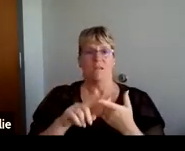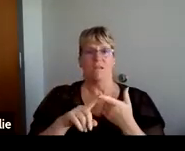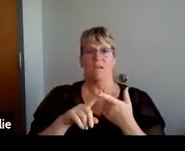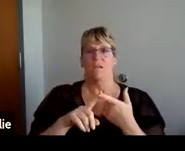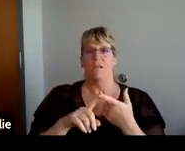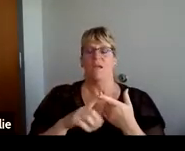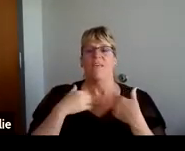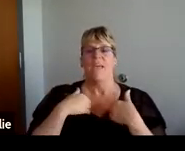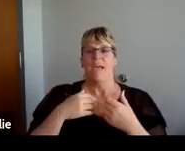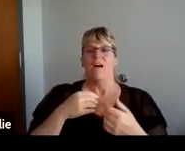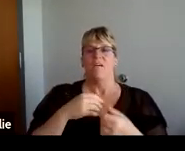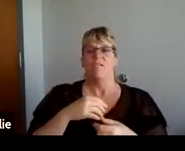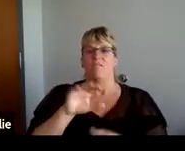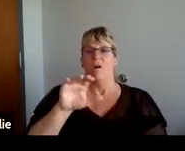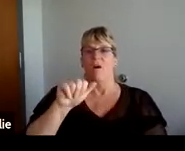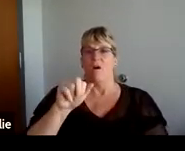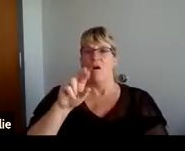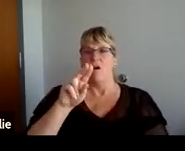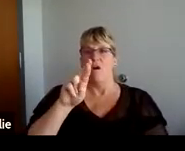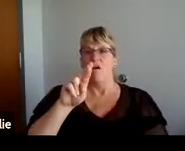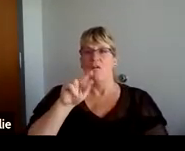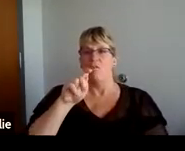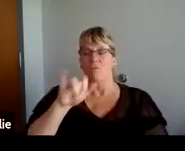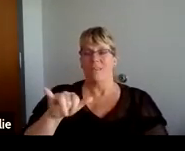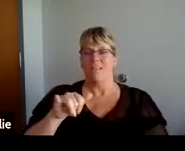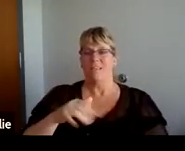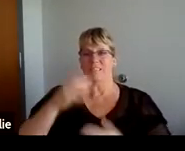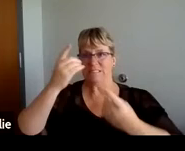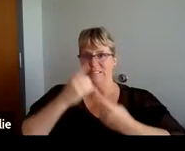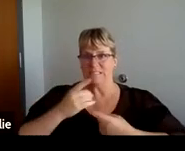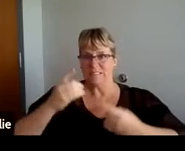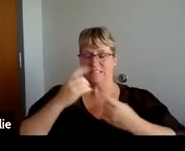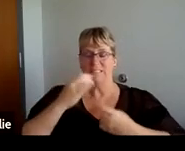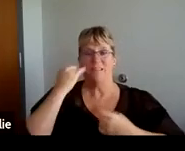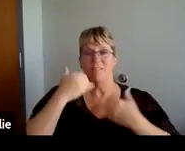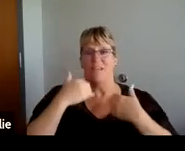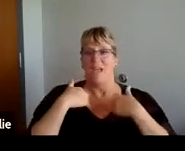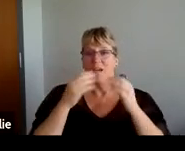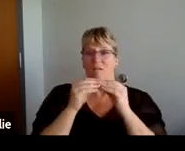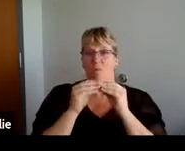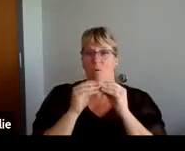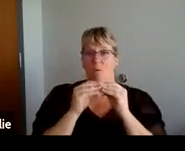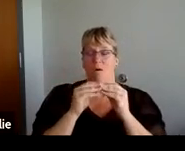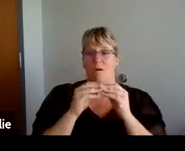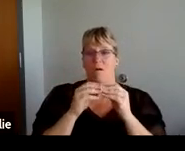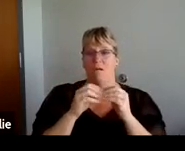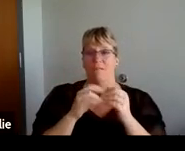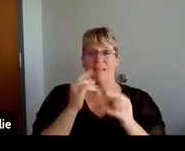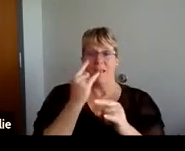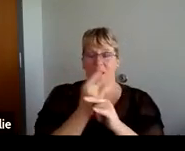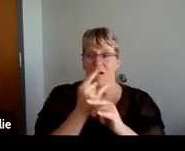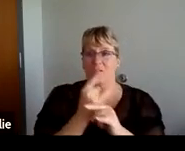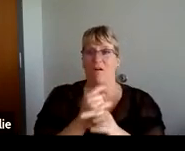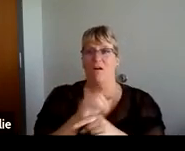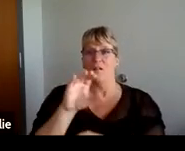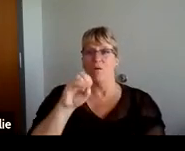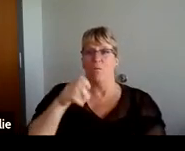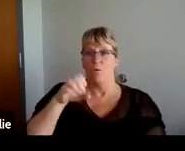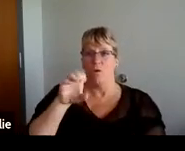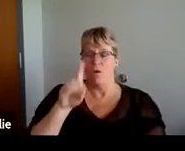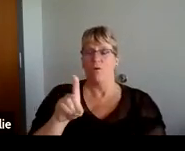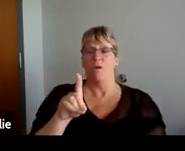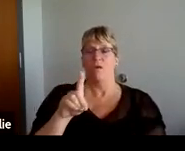artery disease, which also complicates matters if they're introducing substances, alcohol, opioids, or